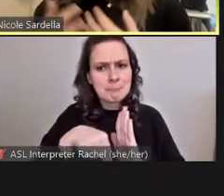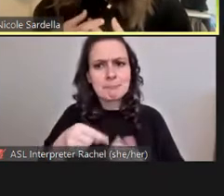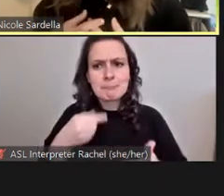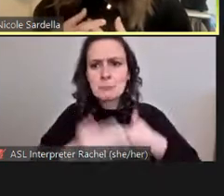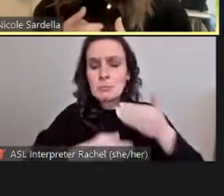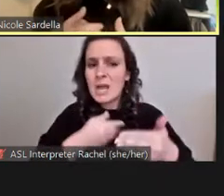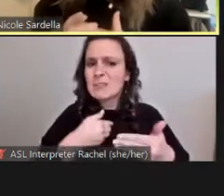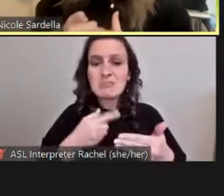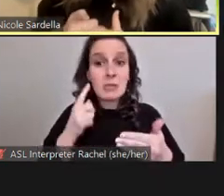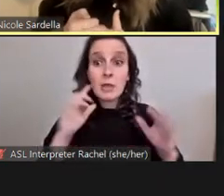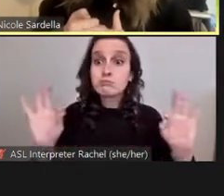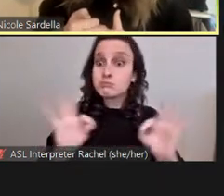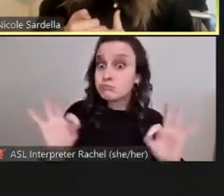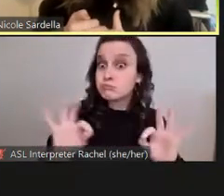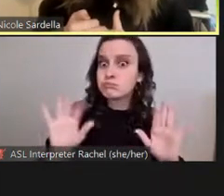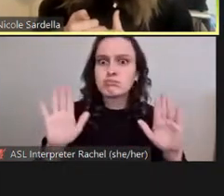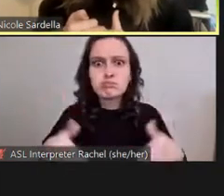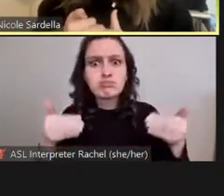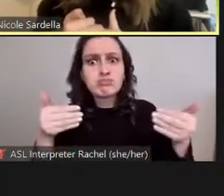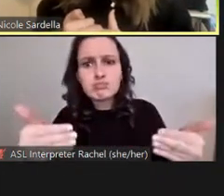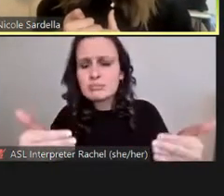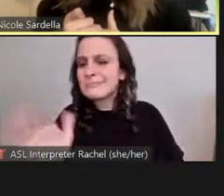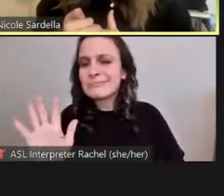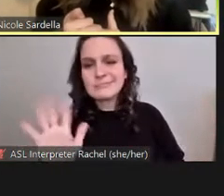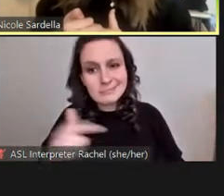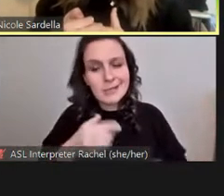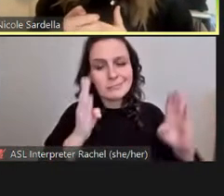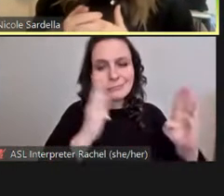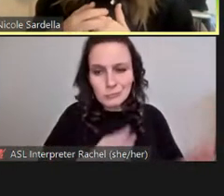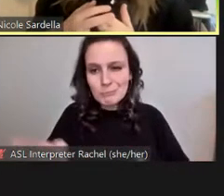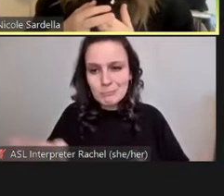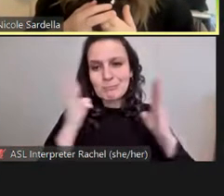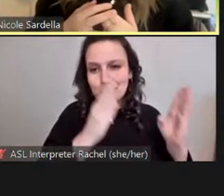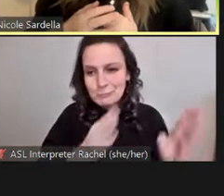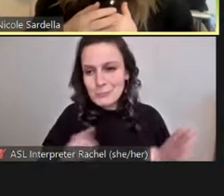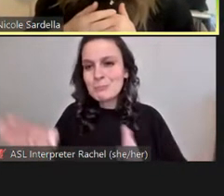lot of preparation, and it,